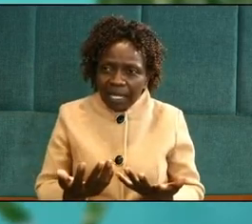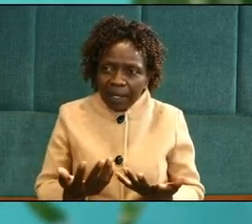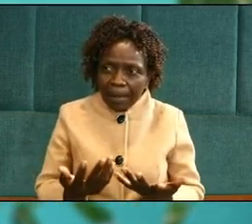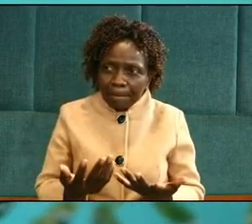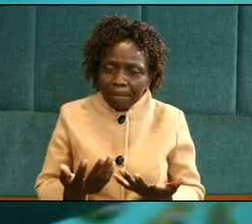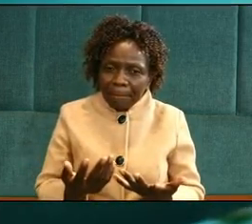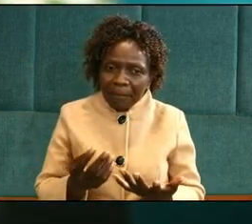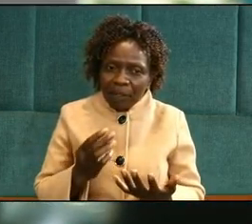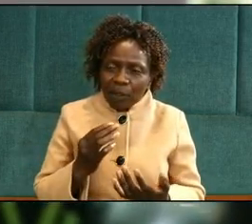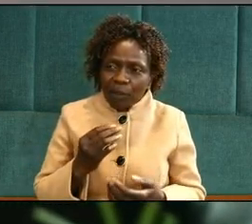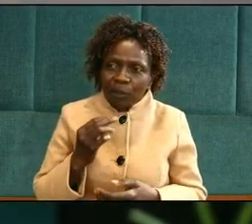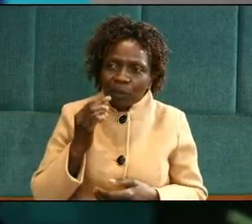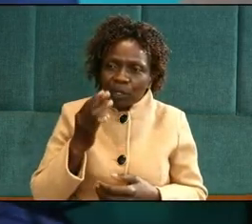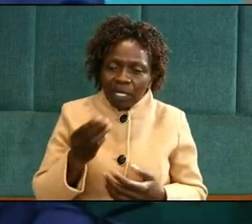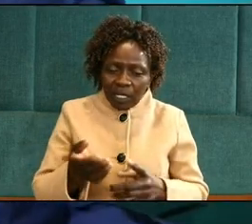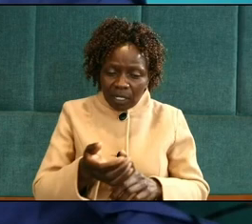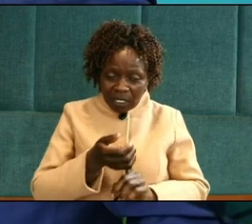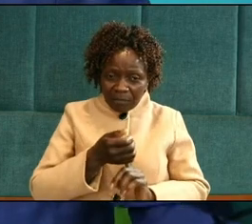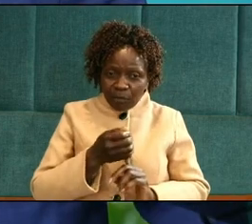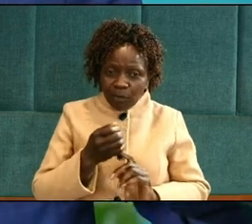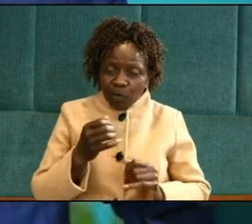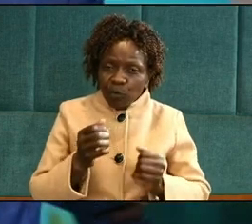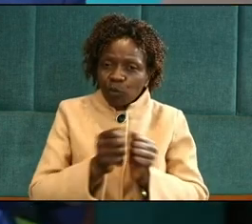not reciprocate in joy.